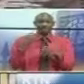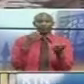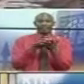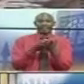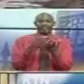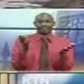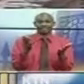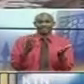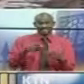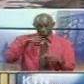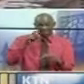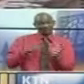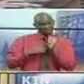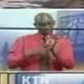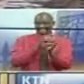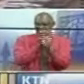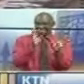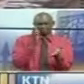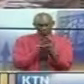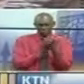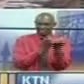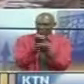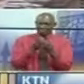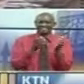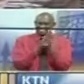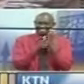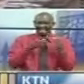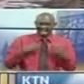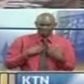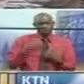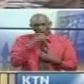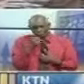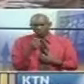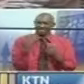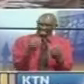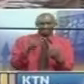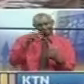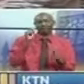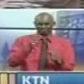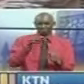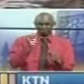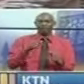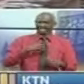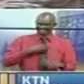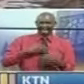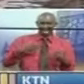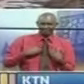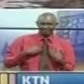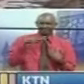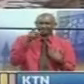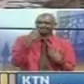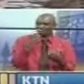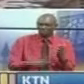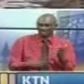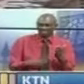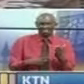pesa. Well, as they have demonstrated entrepreneurial skills, no age limit despite them attaining their retirement age, and they're now spending their sunset